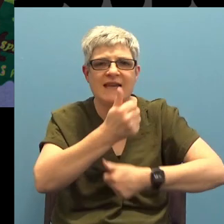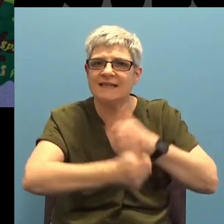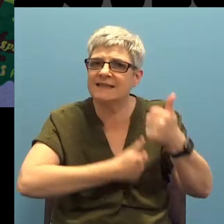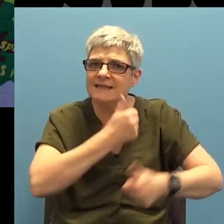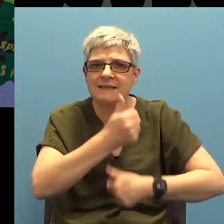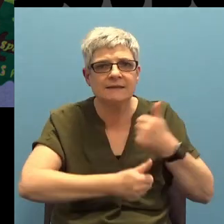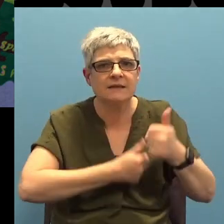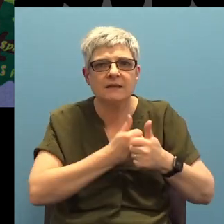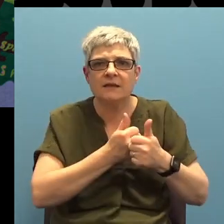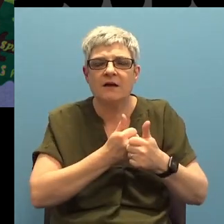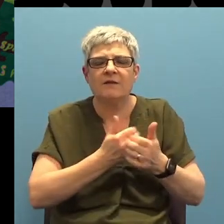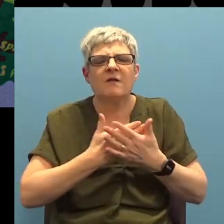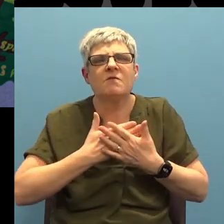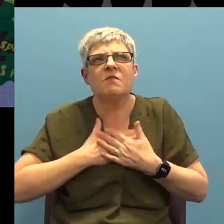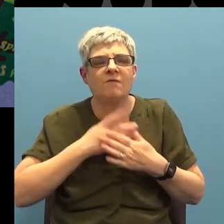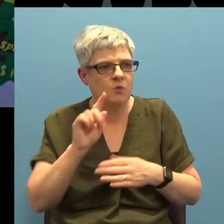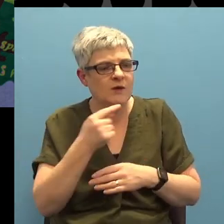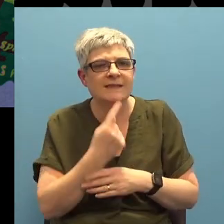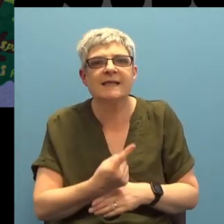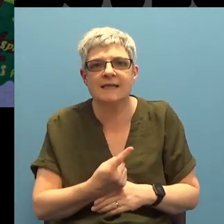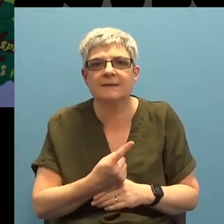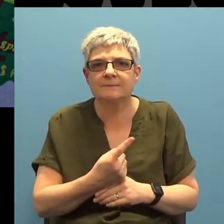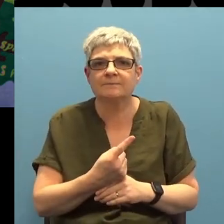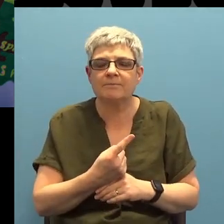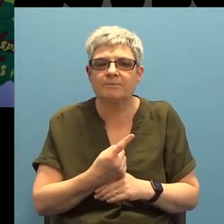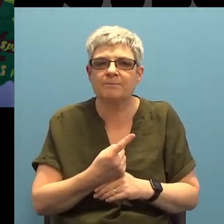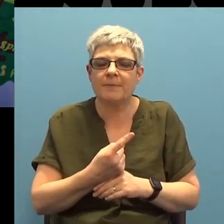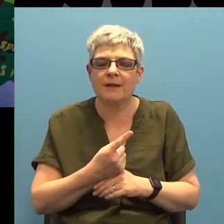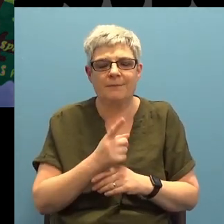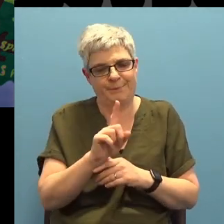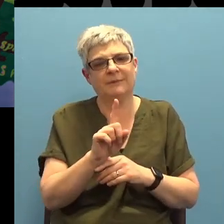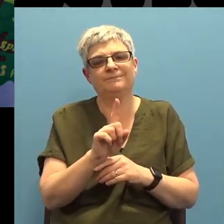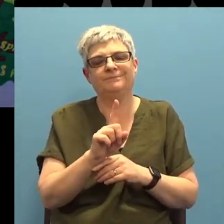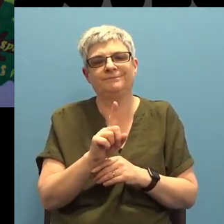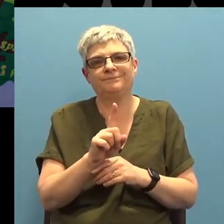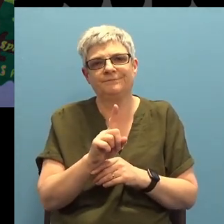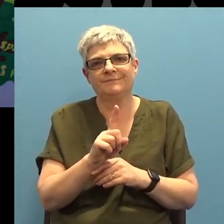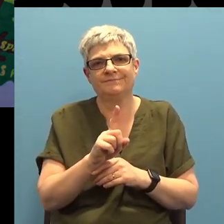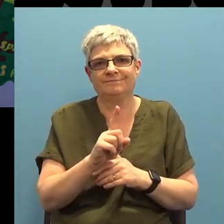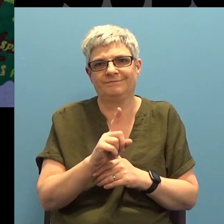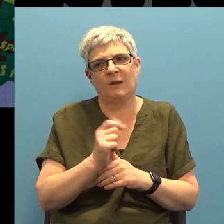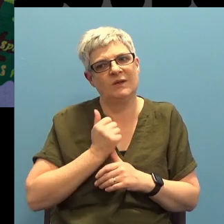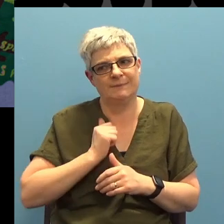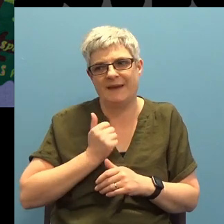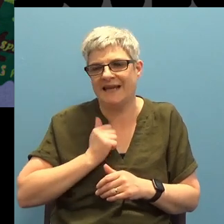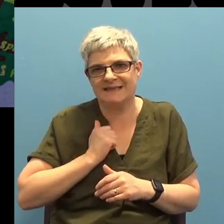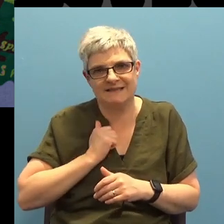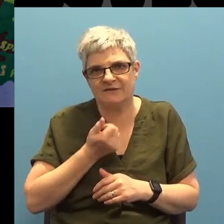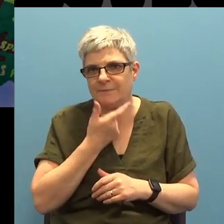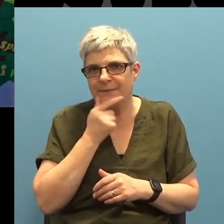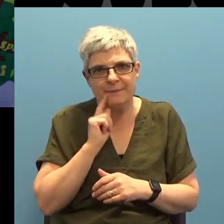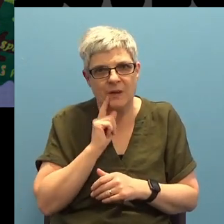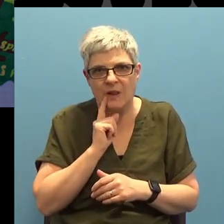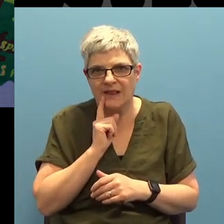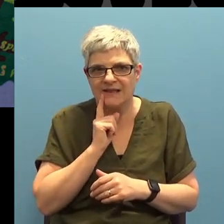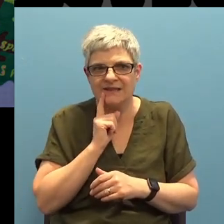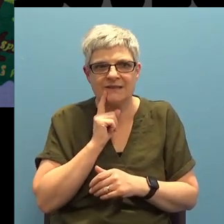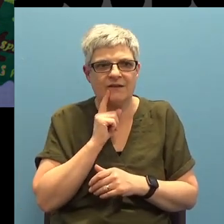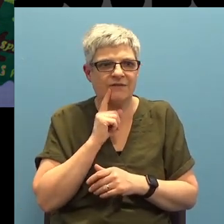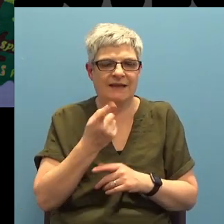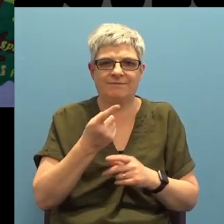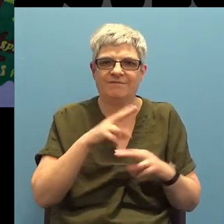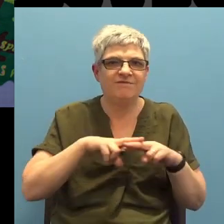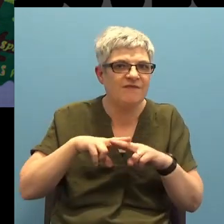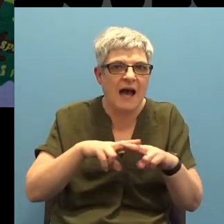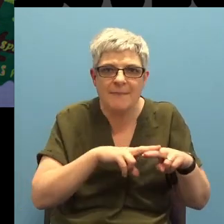They're loving what he's saying. But of course, what can you expect from people of your extended family, the